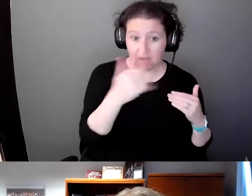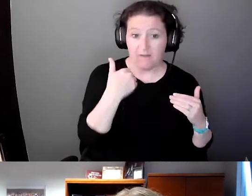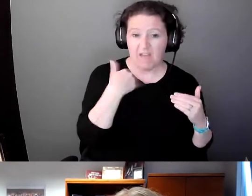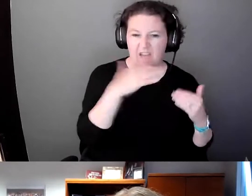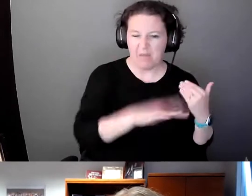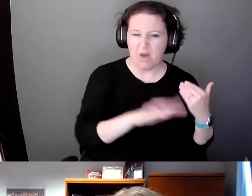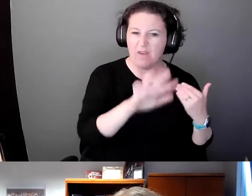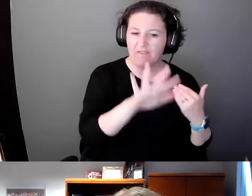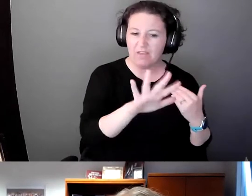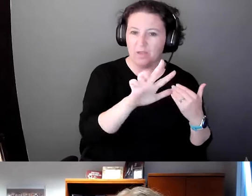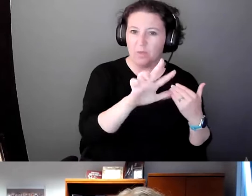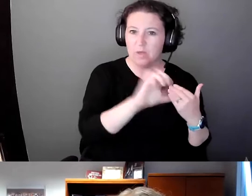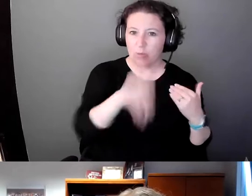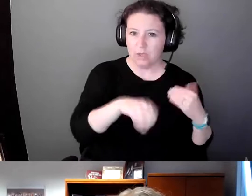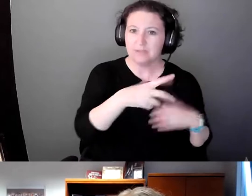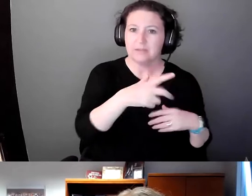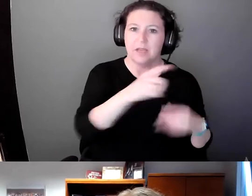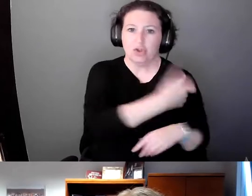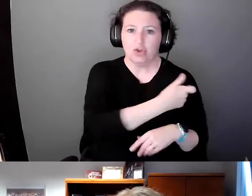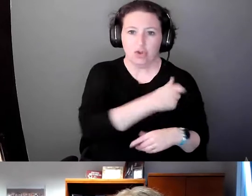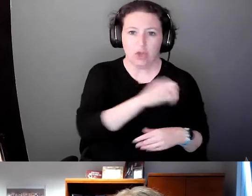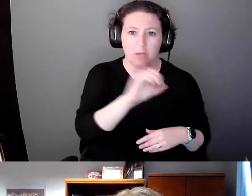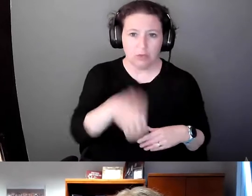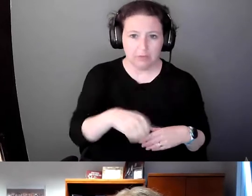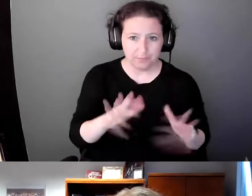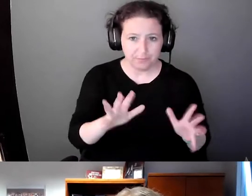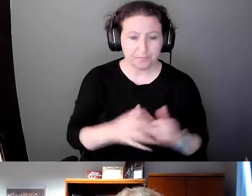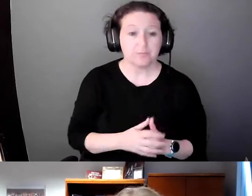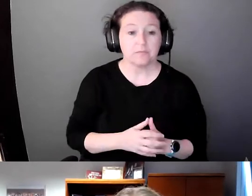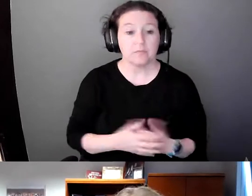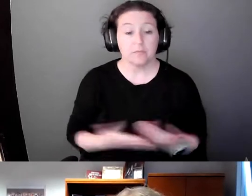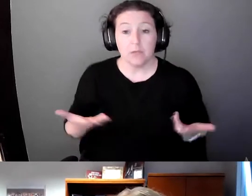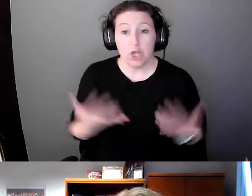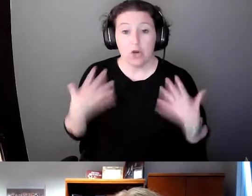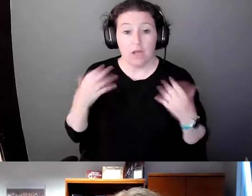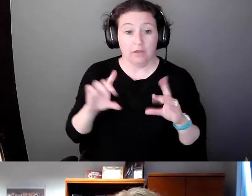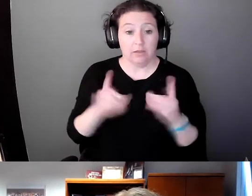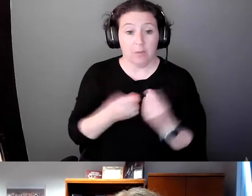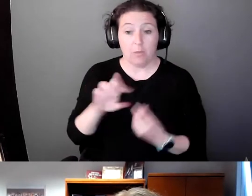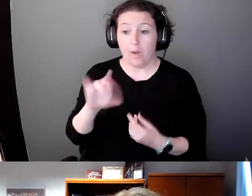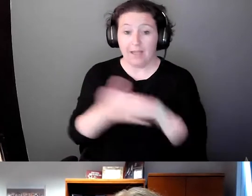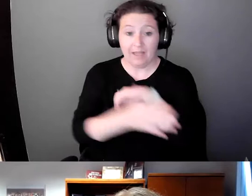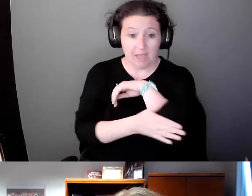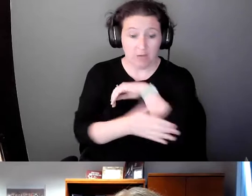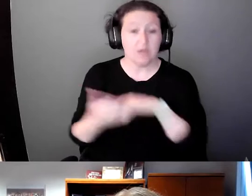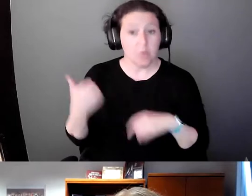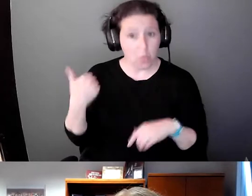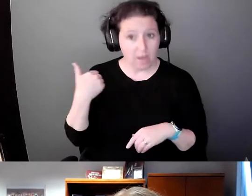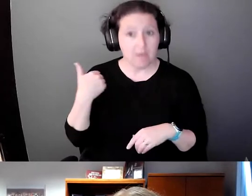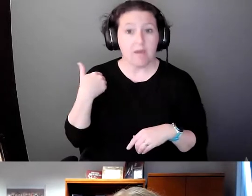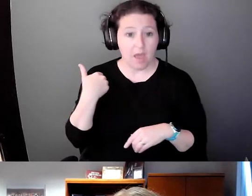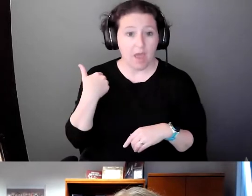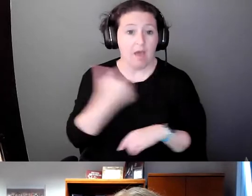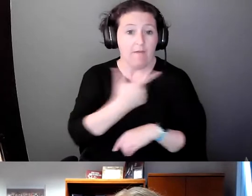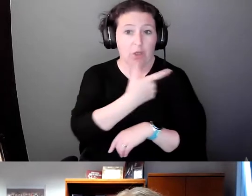rate. In Rock Island County, here at the Health Department, we are having vaccination clinics on Tuesdays